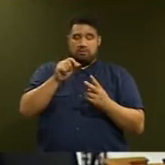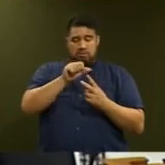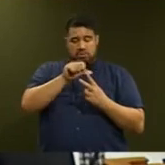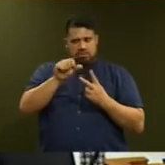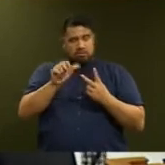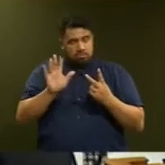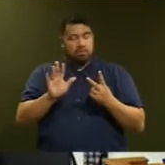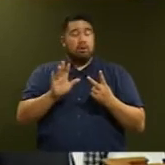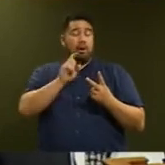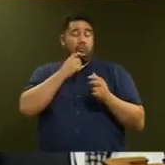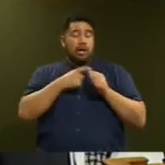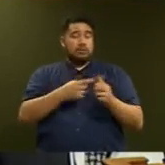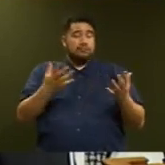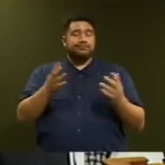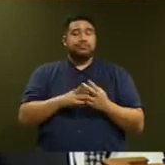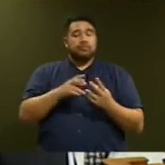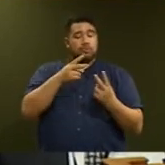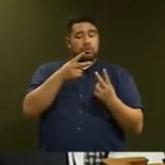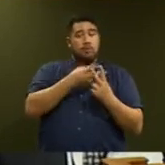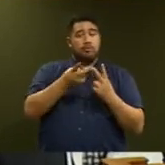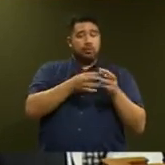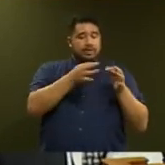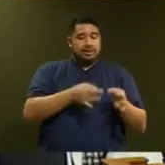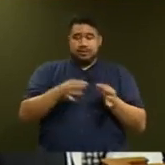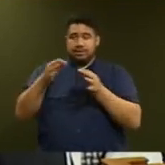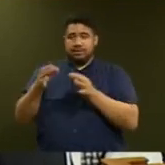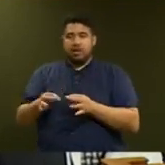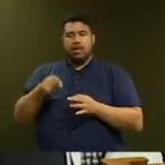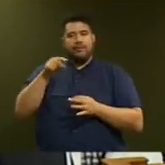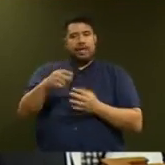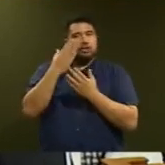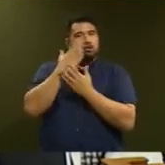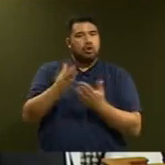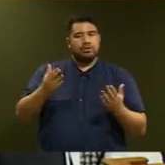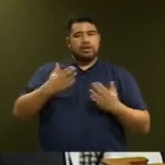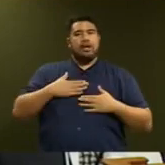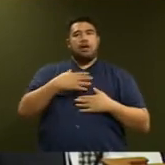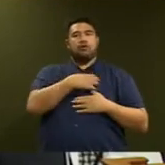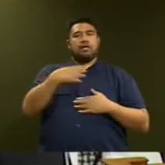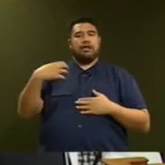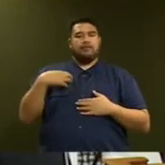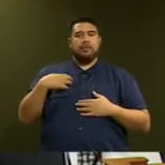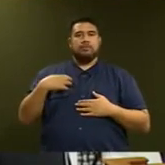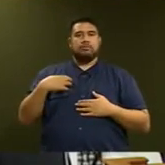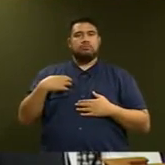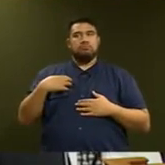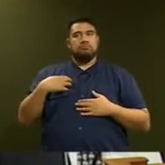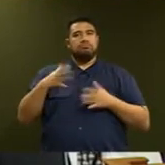The reality is both of those decisions were typical of this government. They were mine. Yes. That's